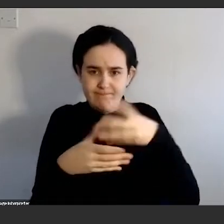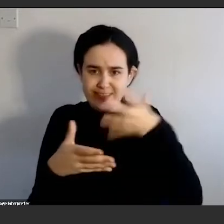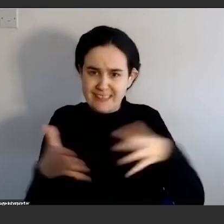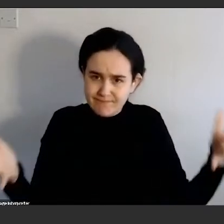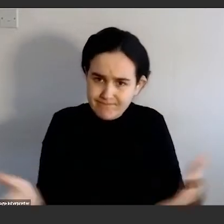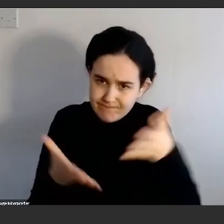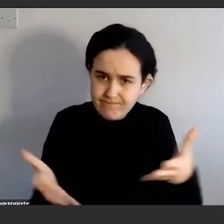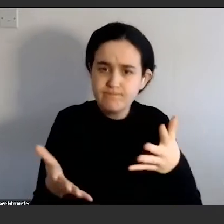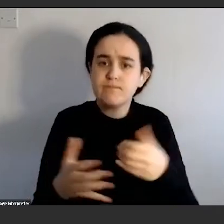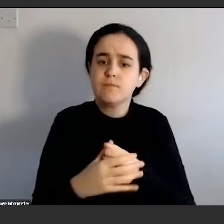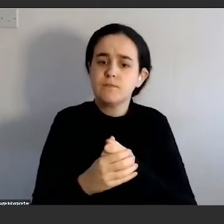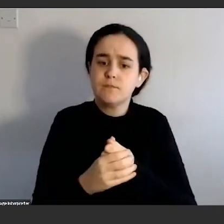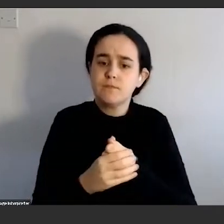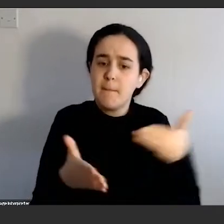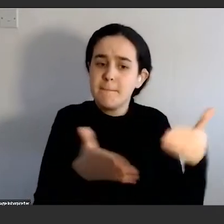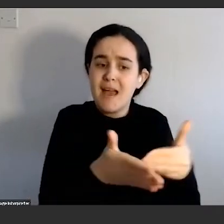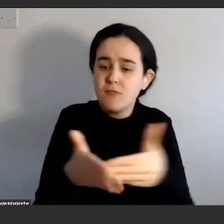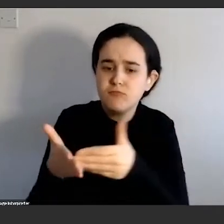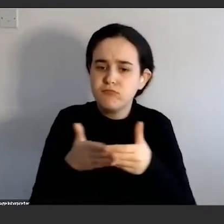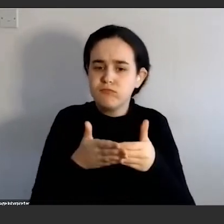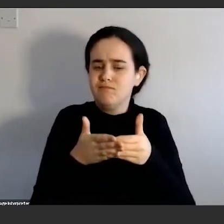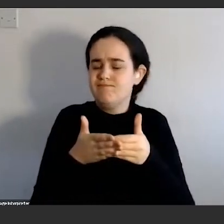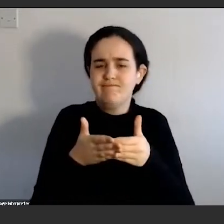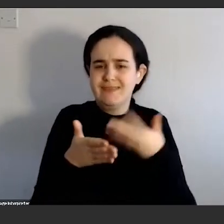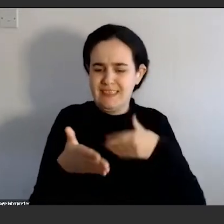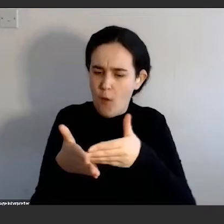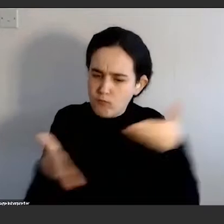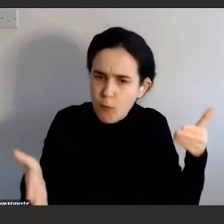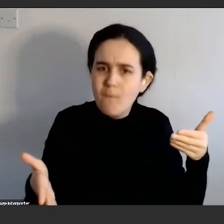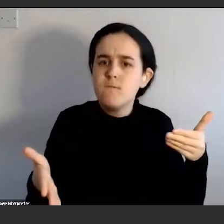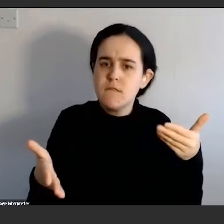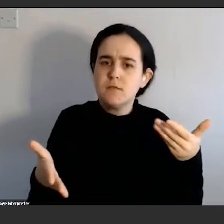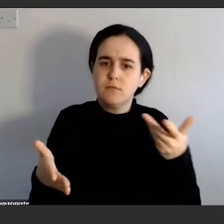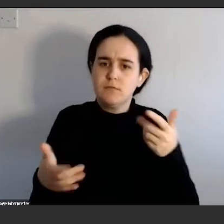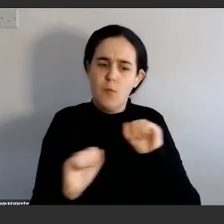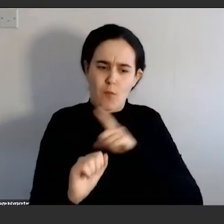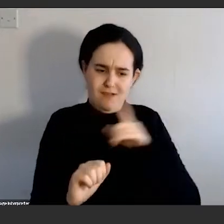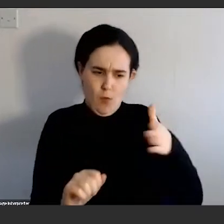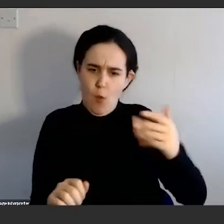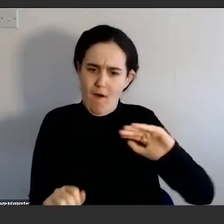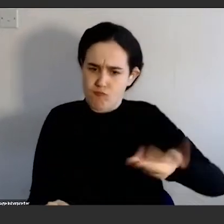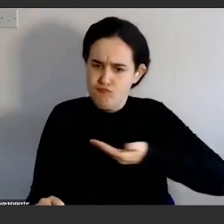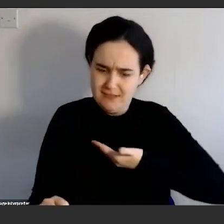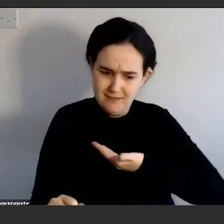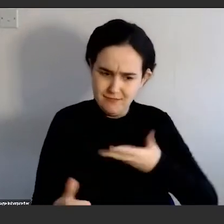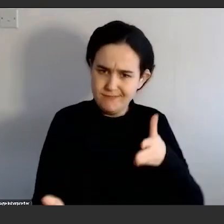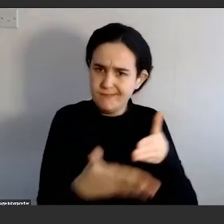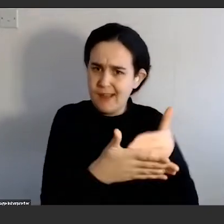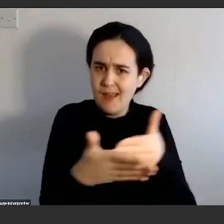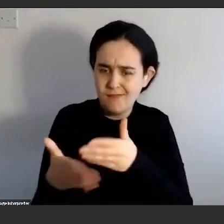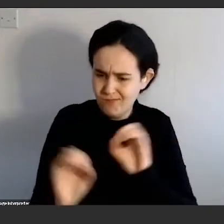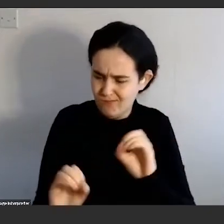CRPD and the jurisprudence of the committee. These legal obligations